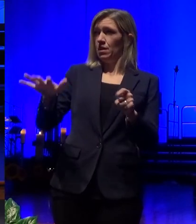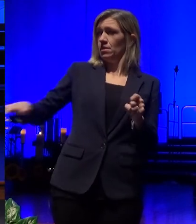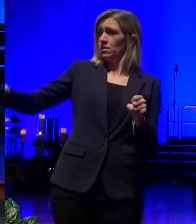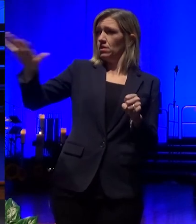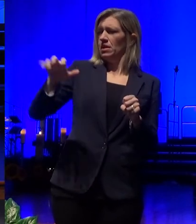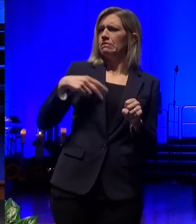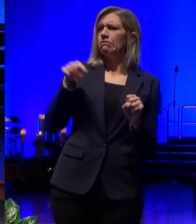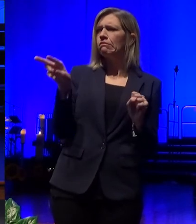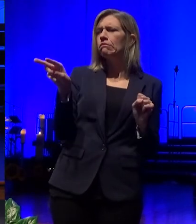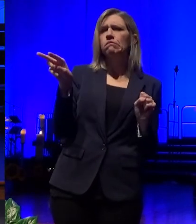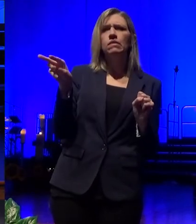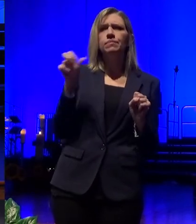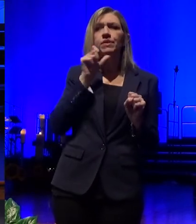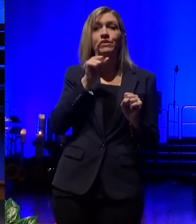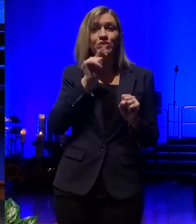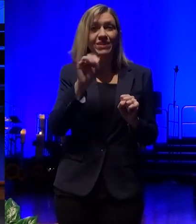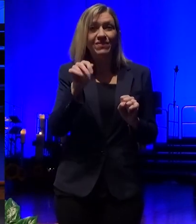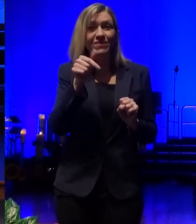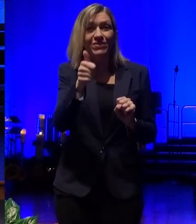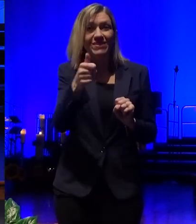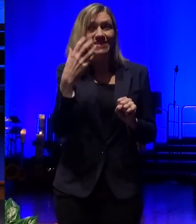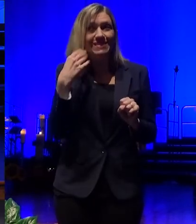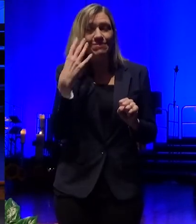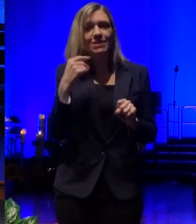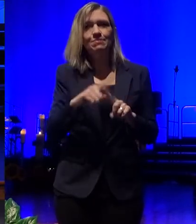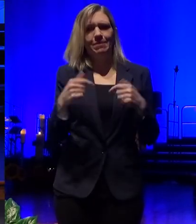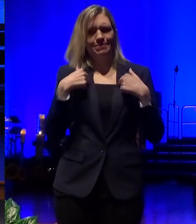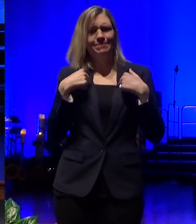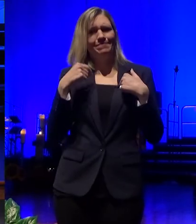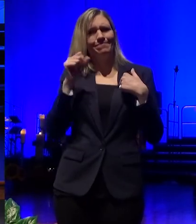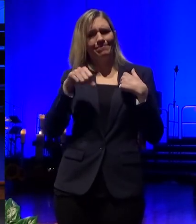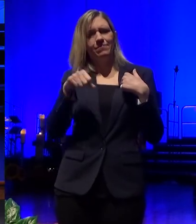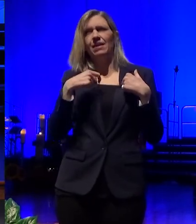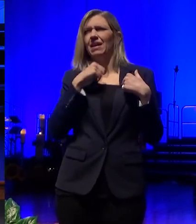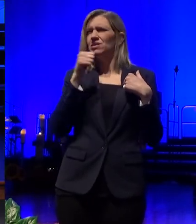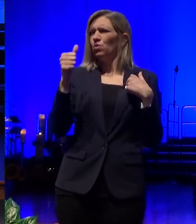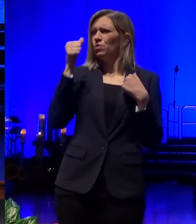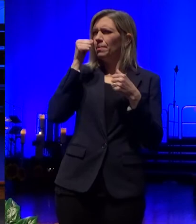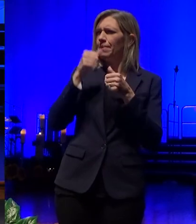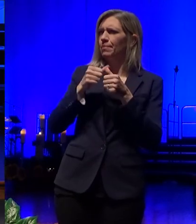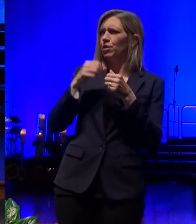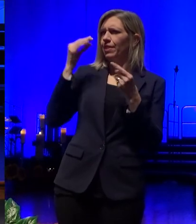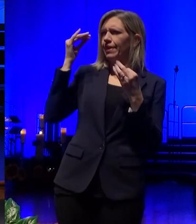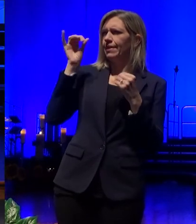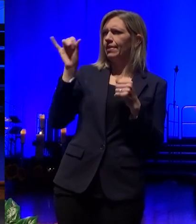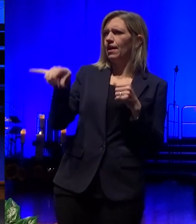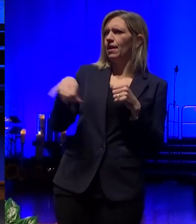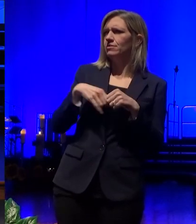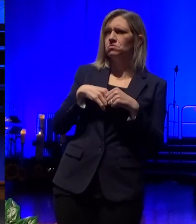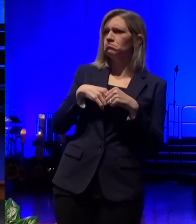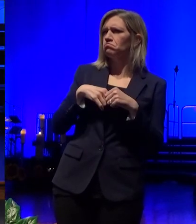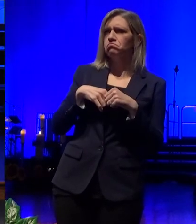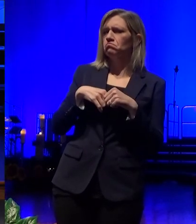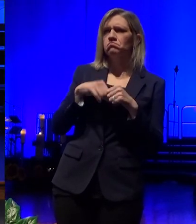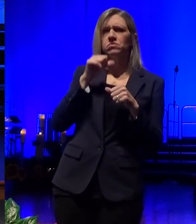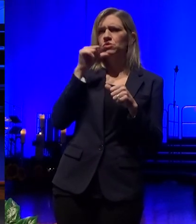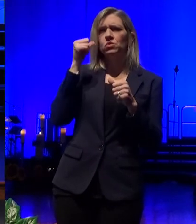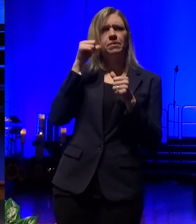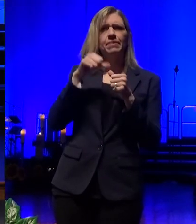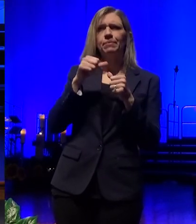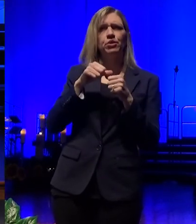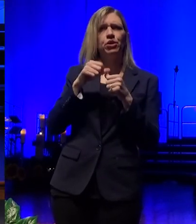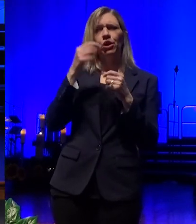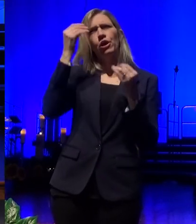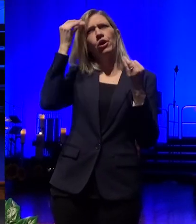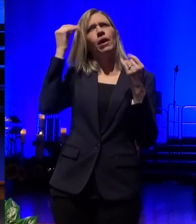we look at, and I don't know if you've ever had this experience, but I certainly have, of, I don't remember thinking that. I don't remember at all